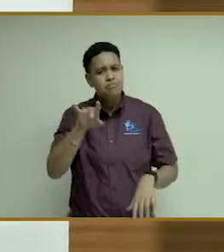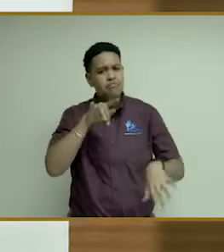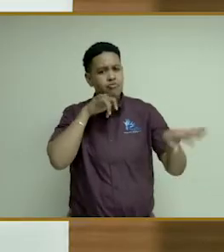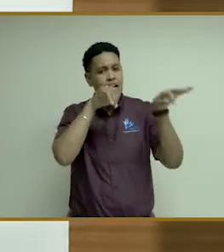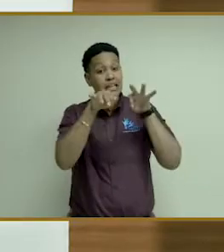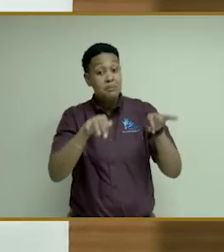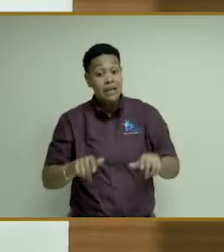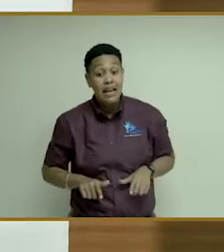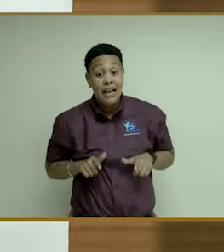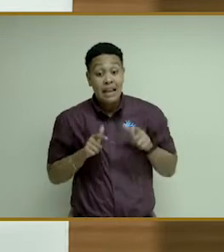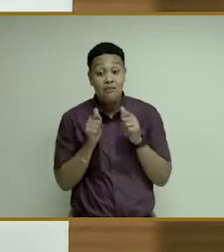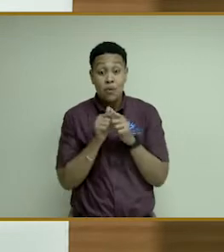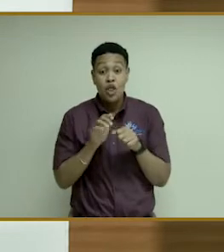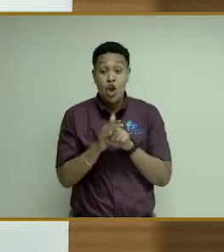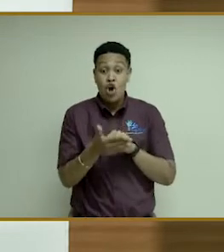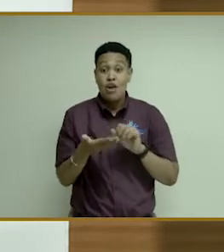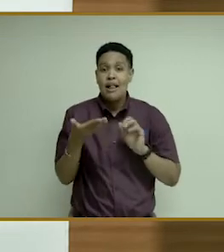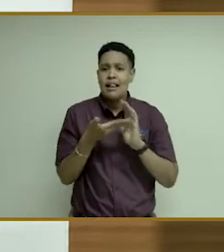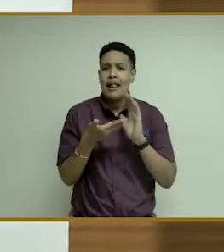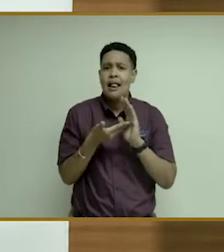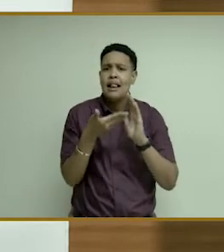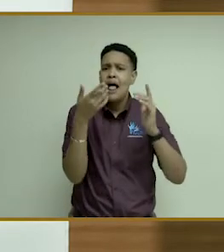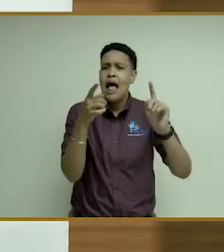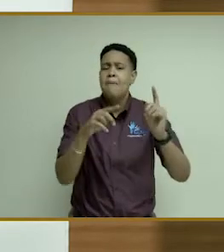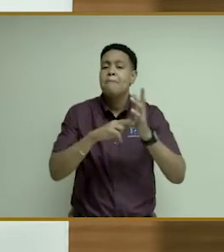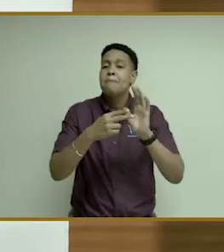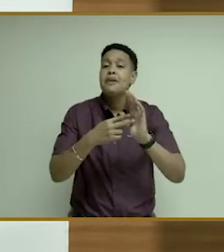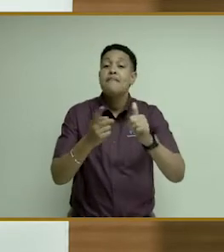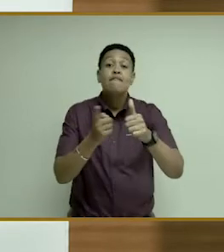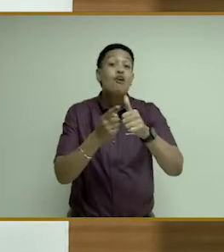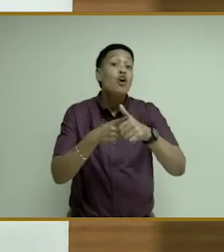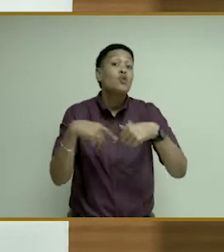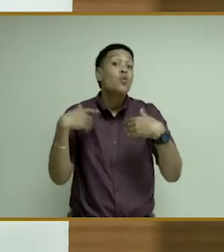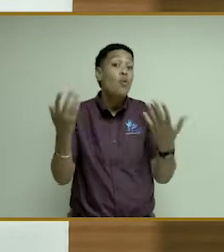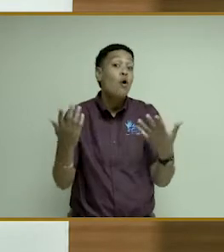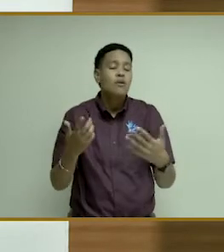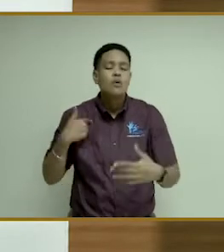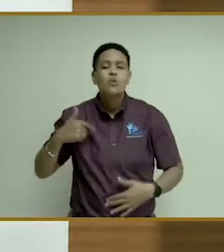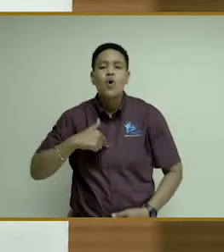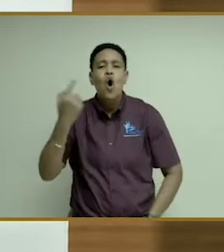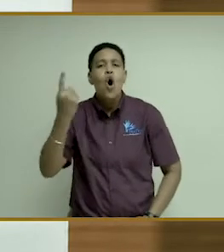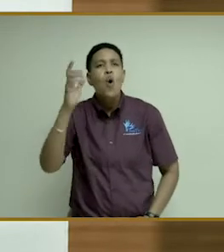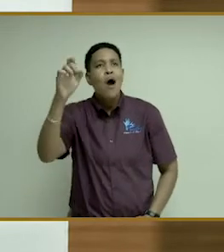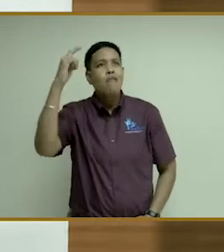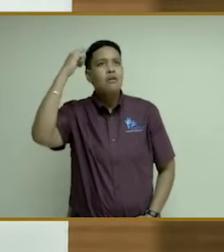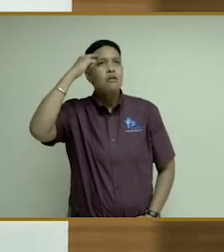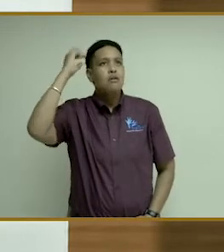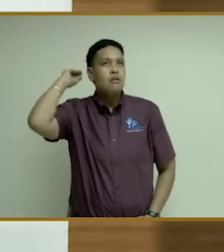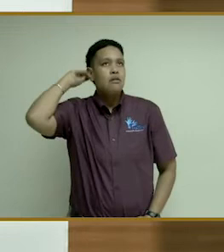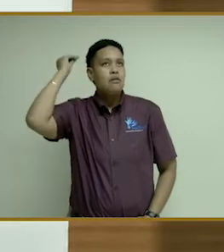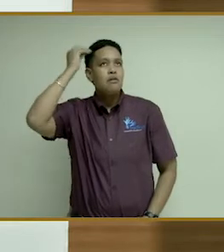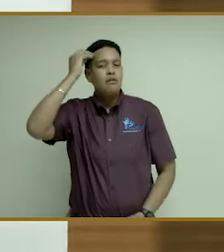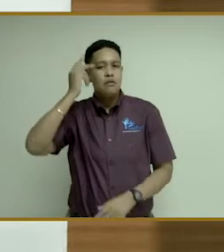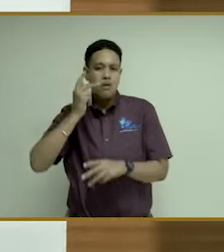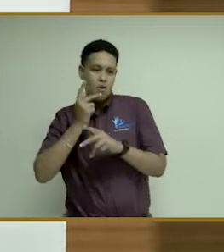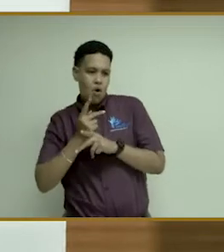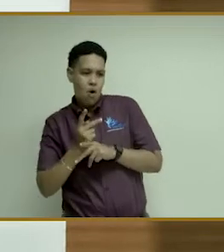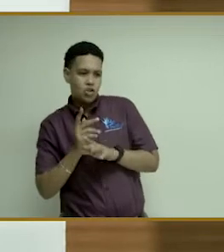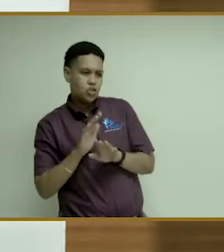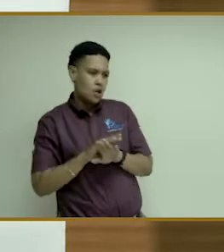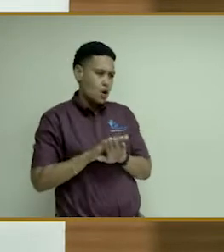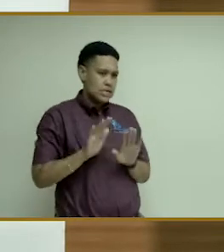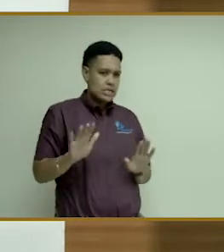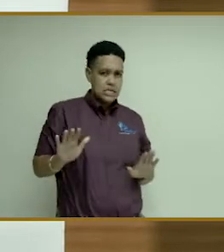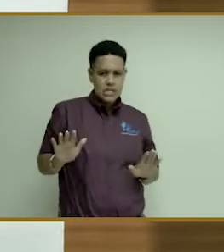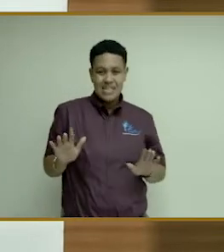Living with COVID means first and foremost that we always have to be cautious. We cannot let our guard down.